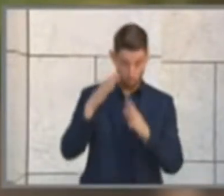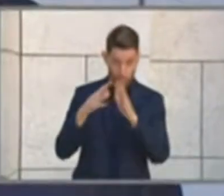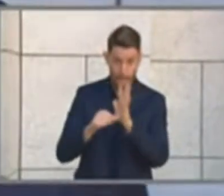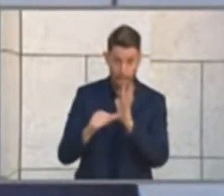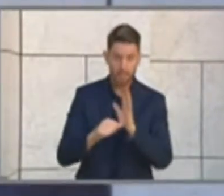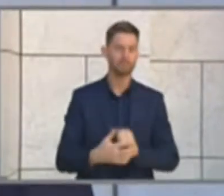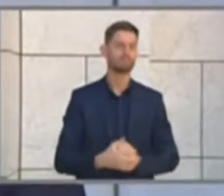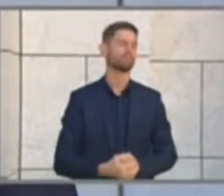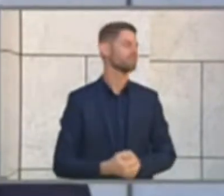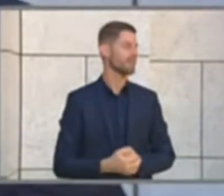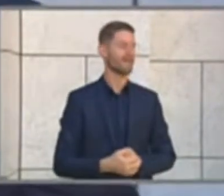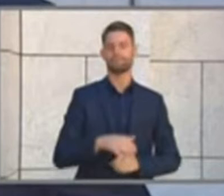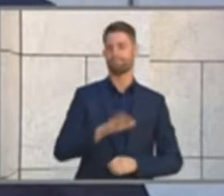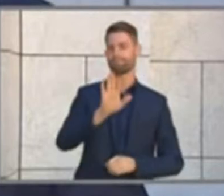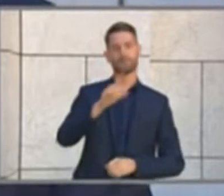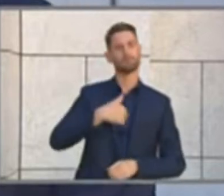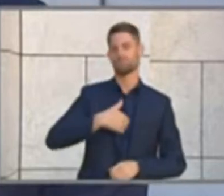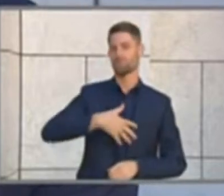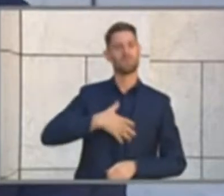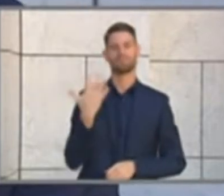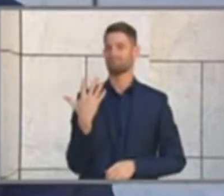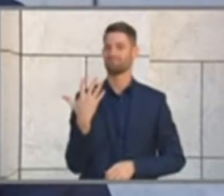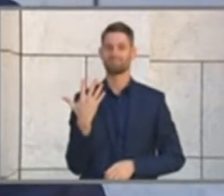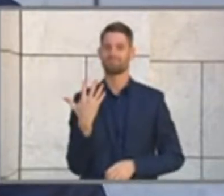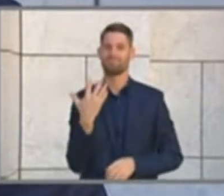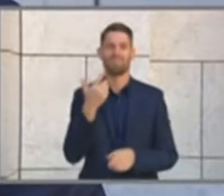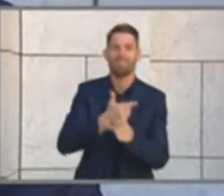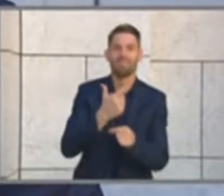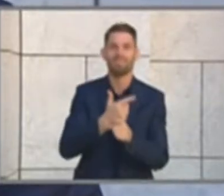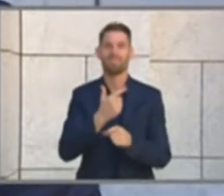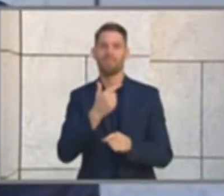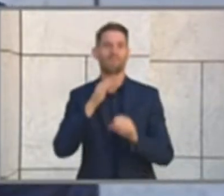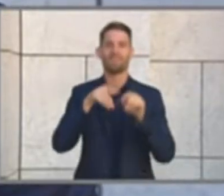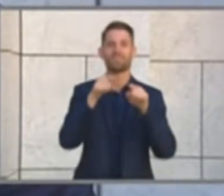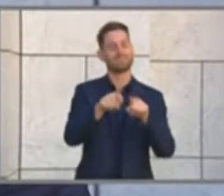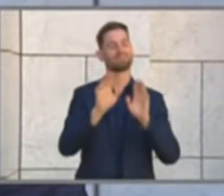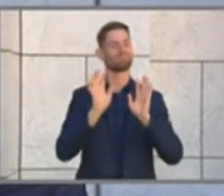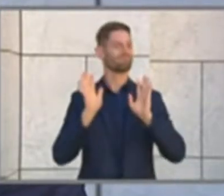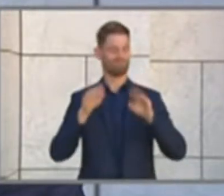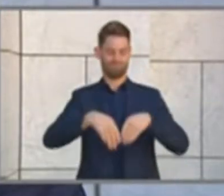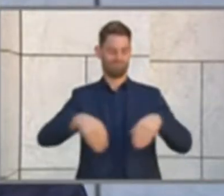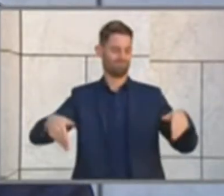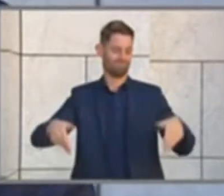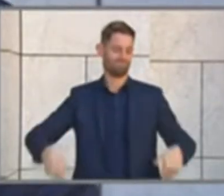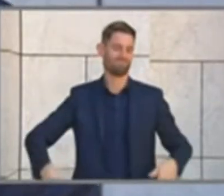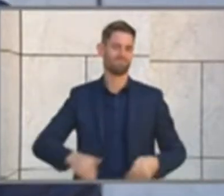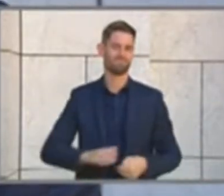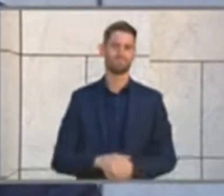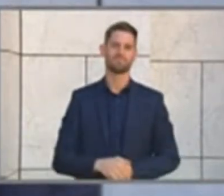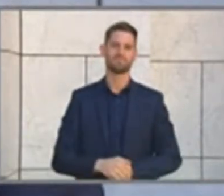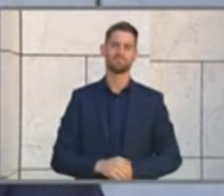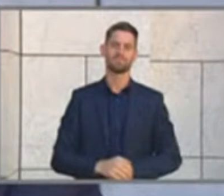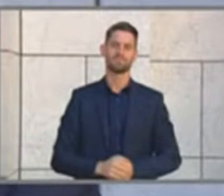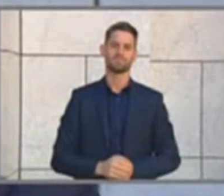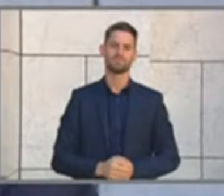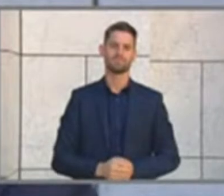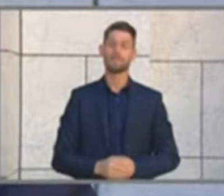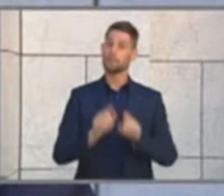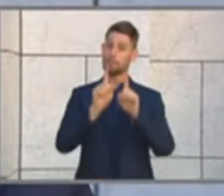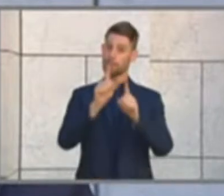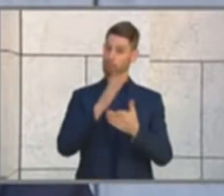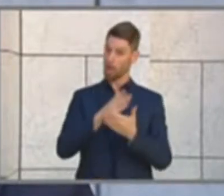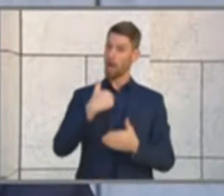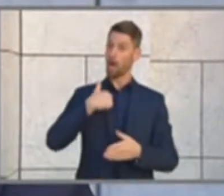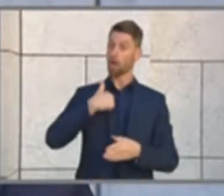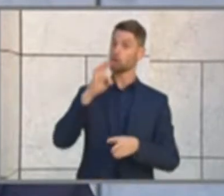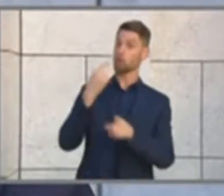I'm not going to buy into that. What we have done, and the Treasurer I'm sure will want to comment on, is the process we've